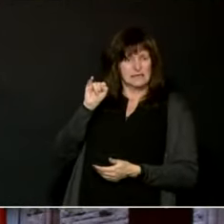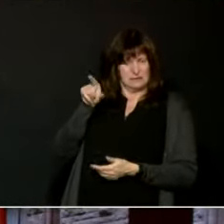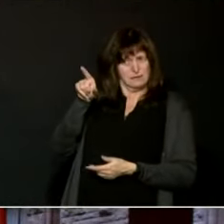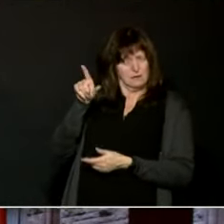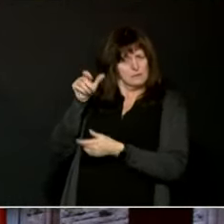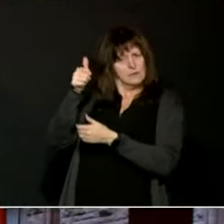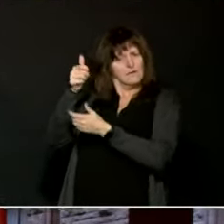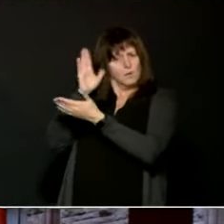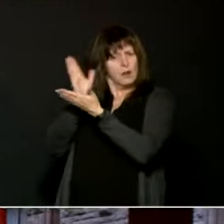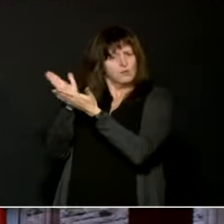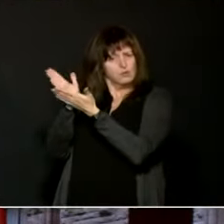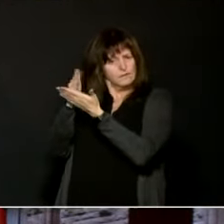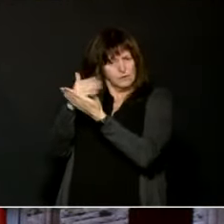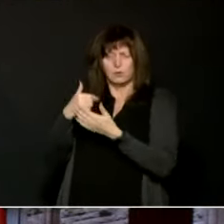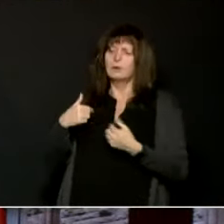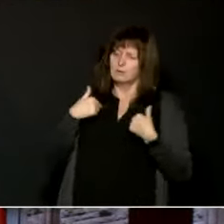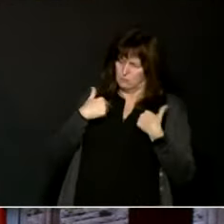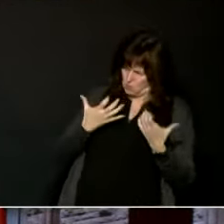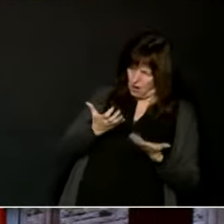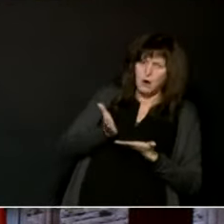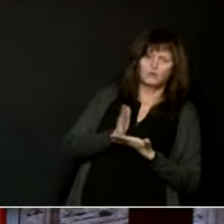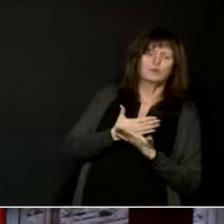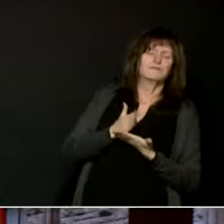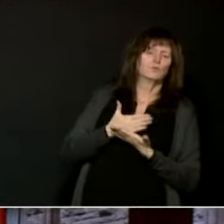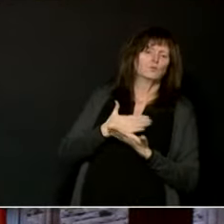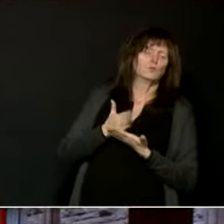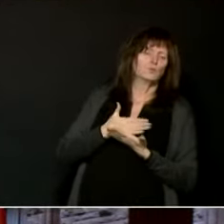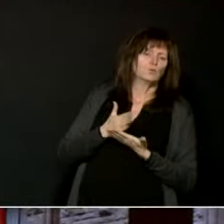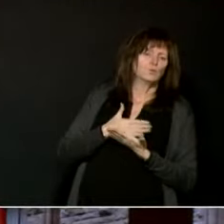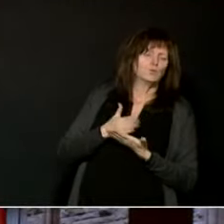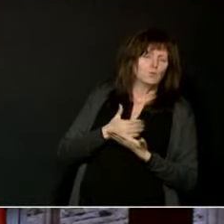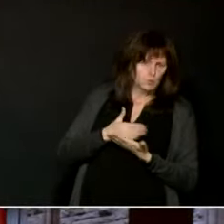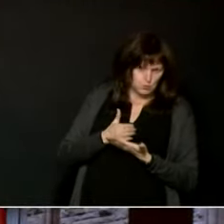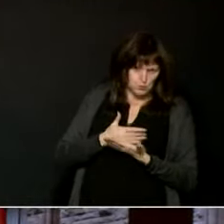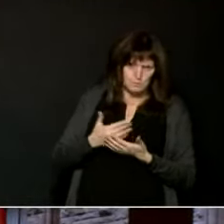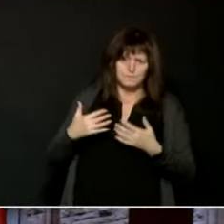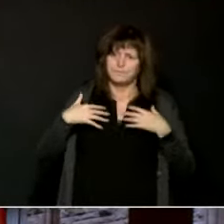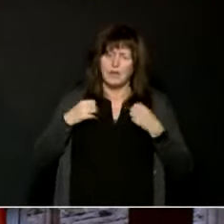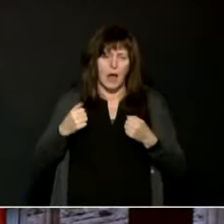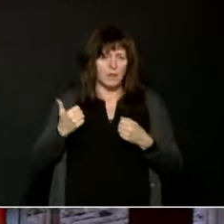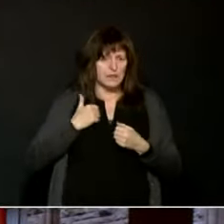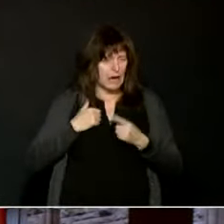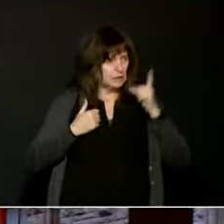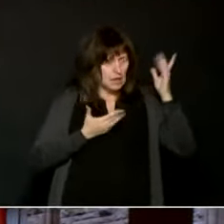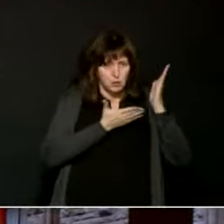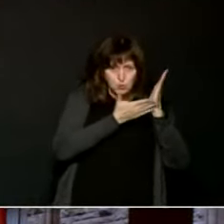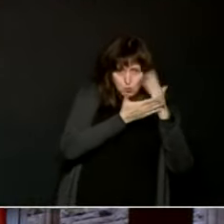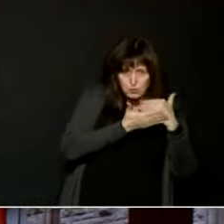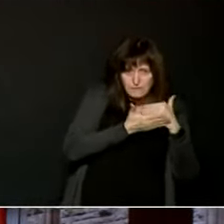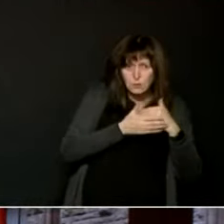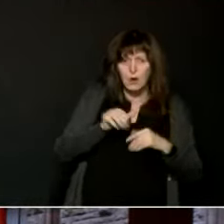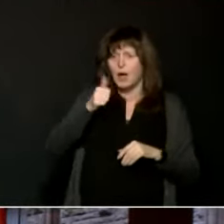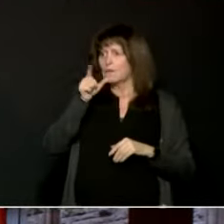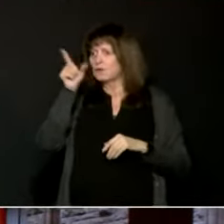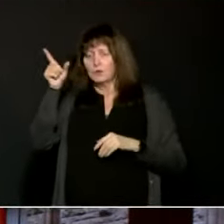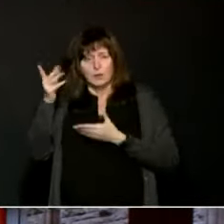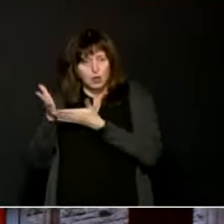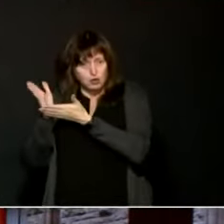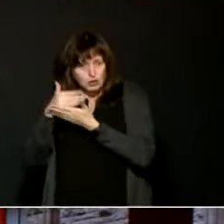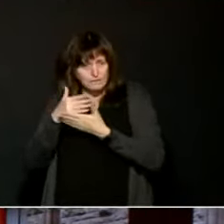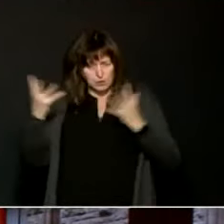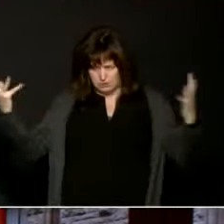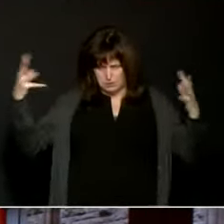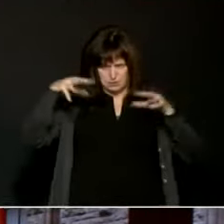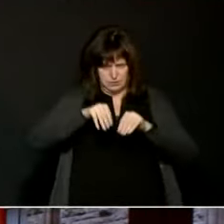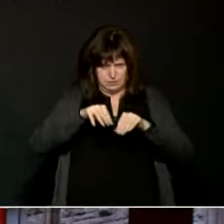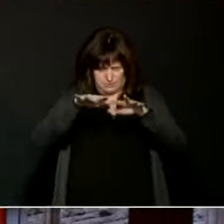of the Chief Medical Officer of Health of Canada, as well as from Health Canada and other regulators. And we're wanting to pause until we have